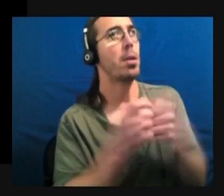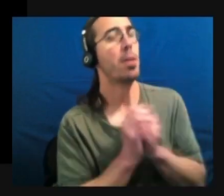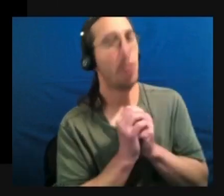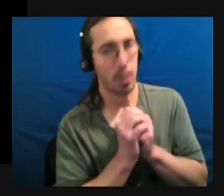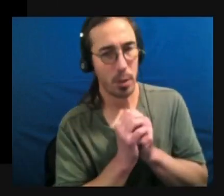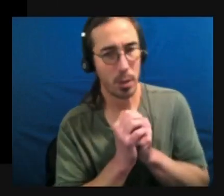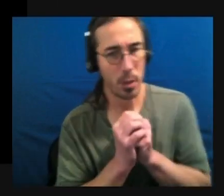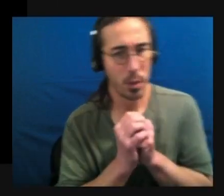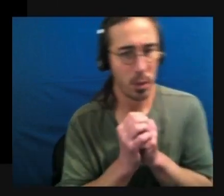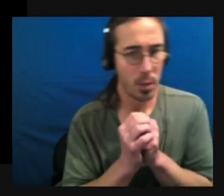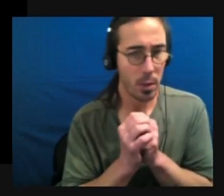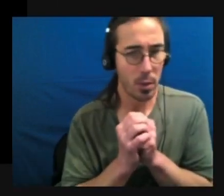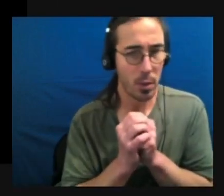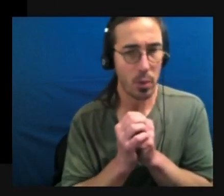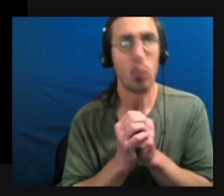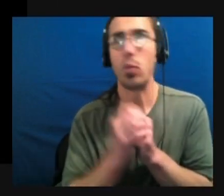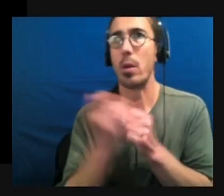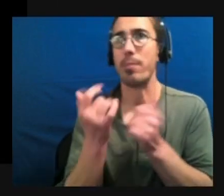Two batteries.